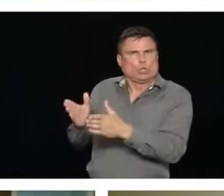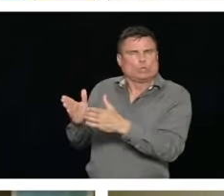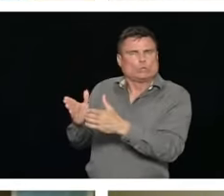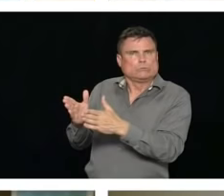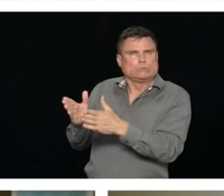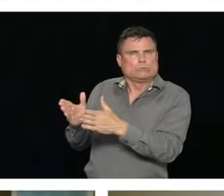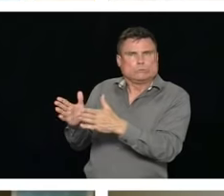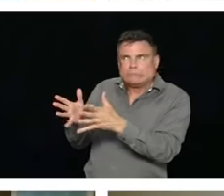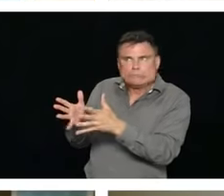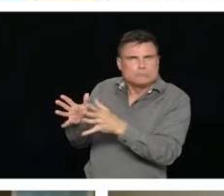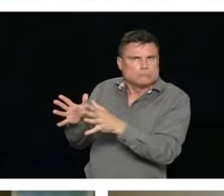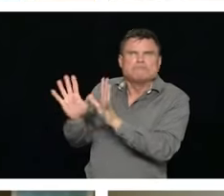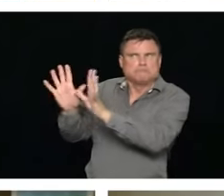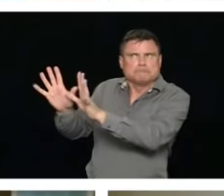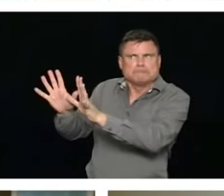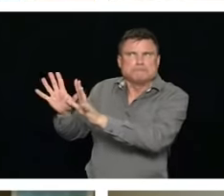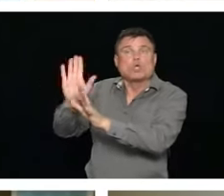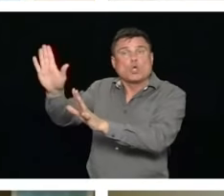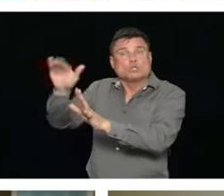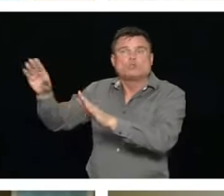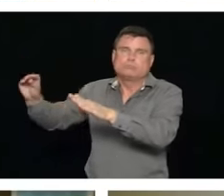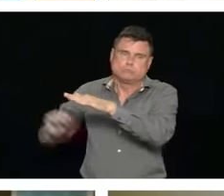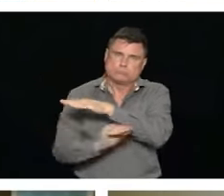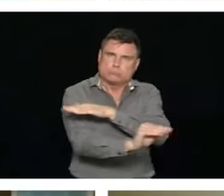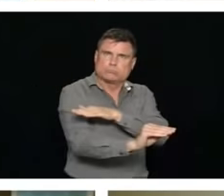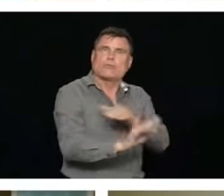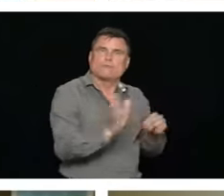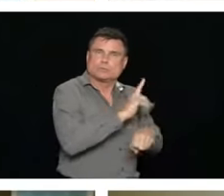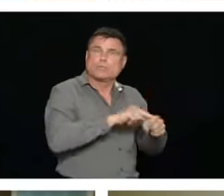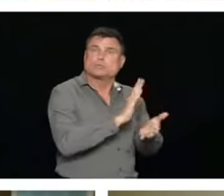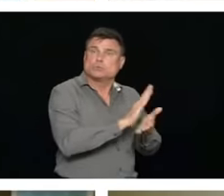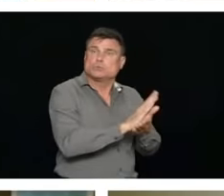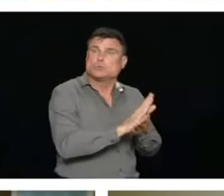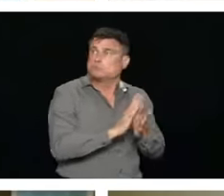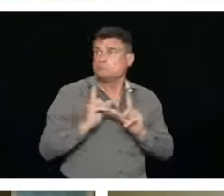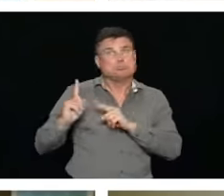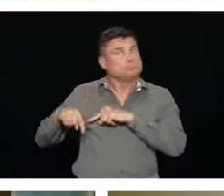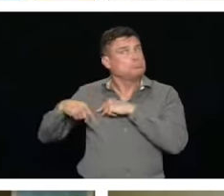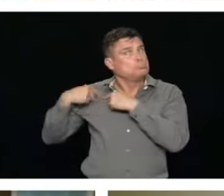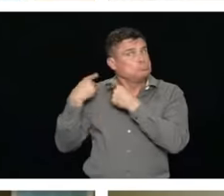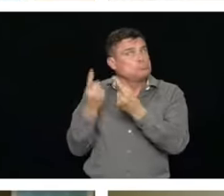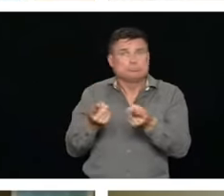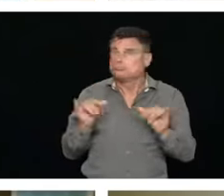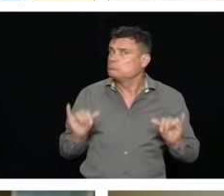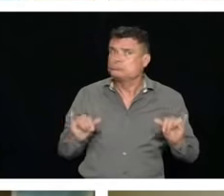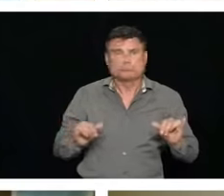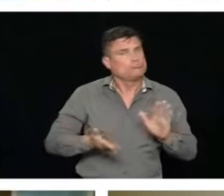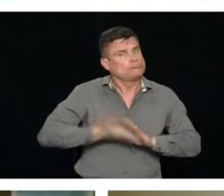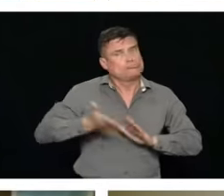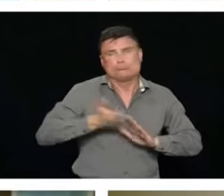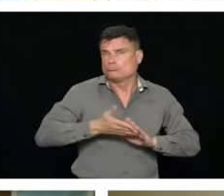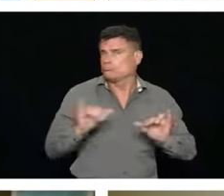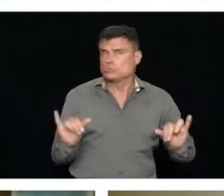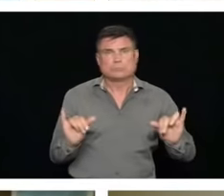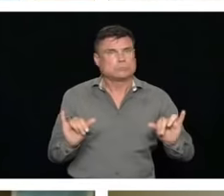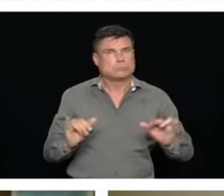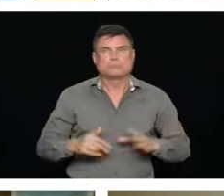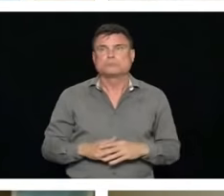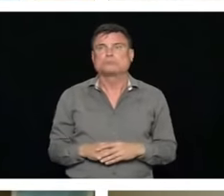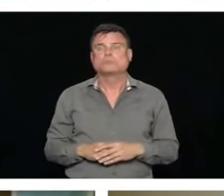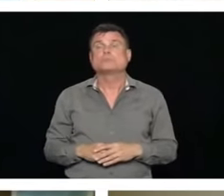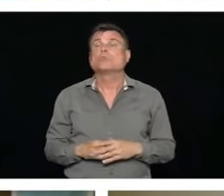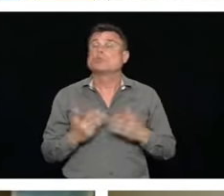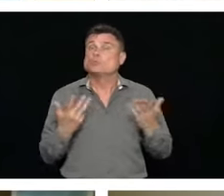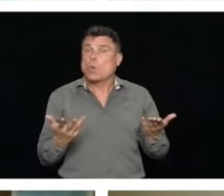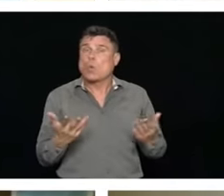to take care of on a full-time basis. So don't know if that's Tim's situation, but on the restart, we're